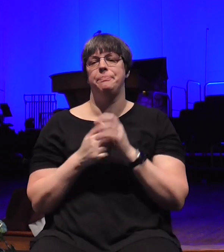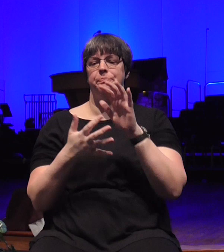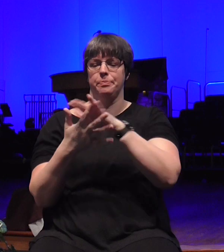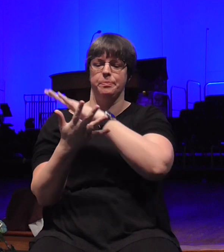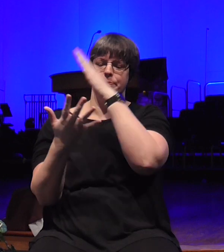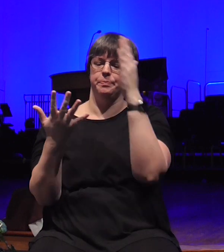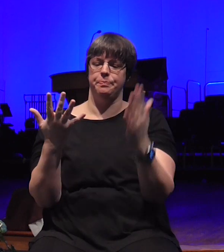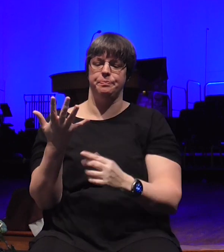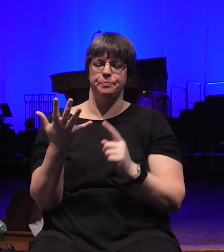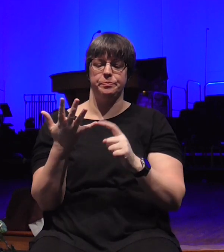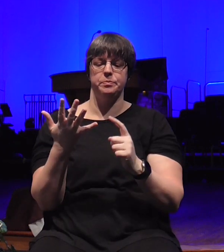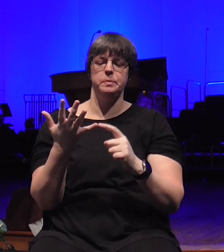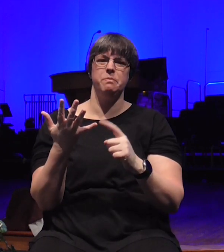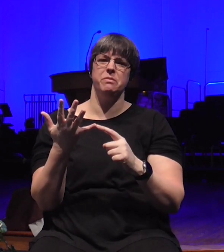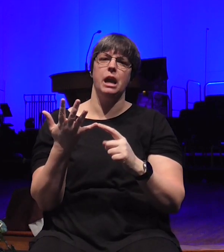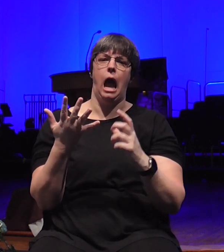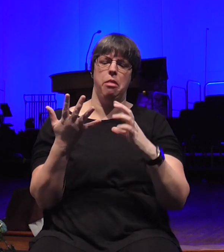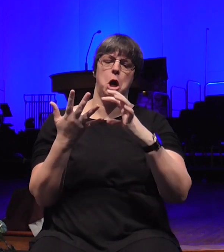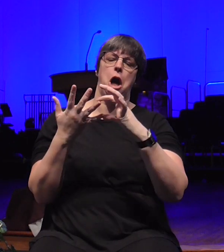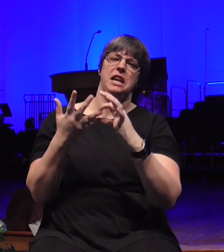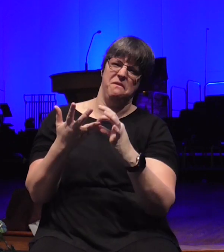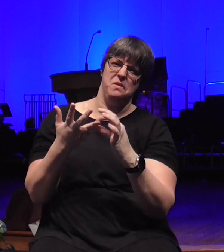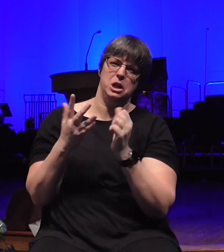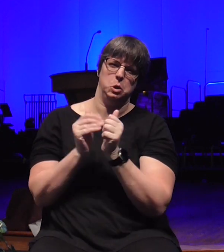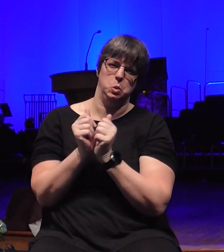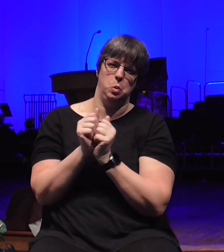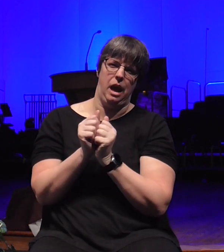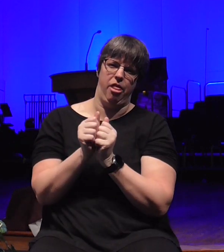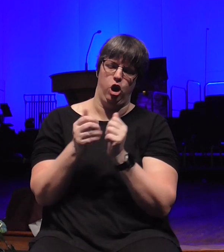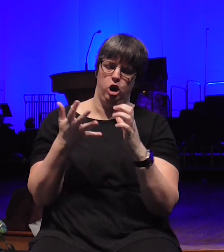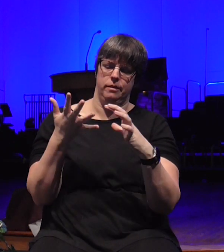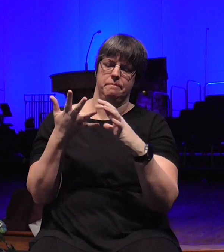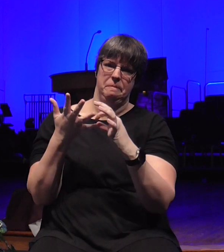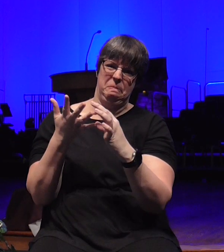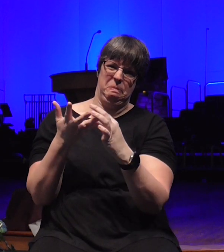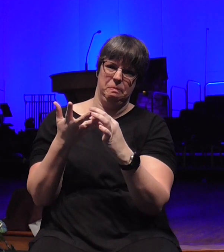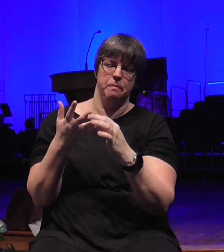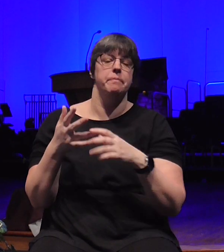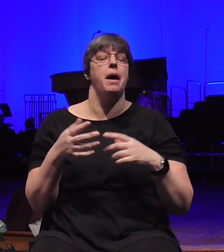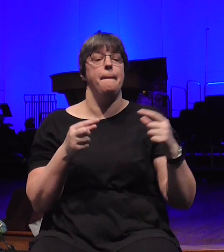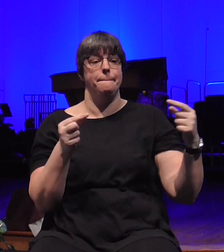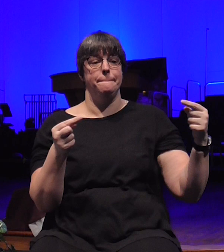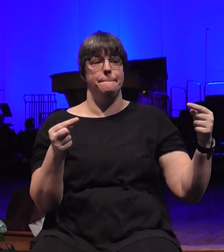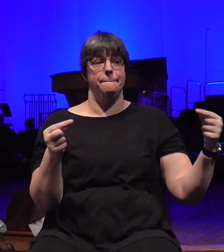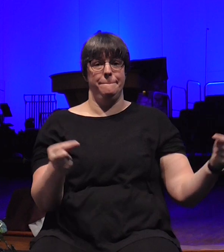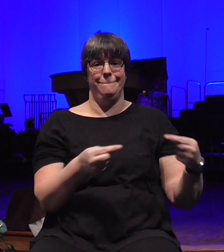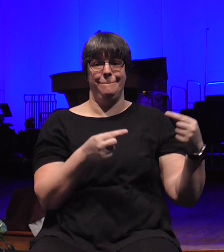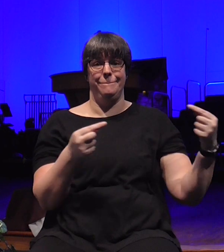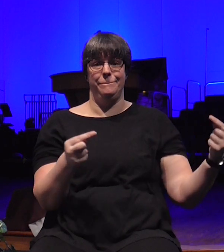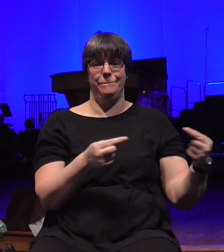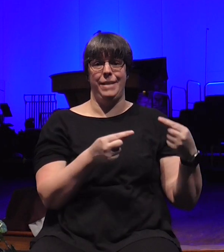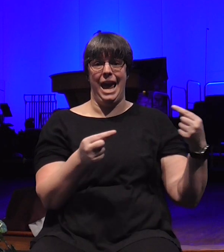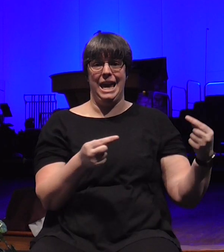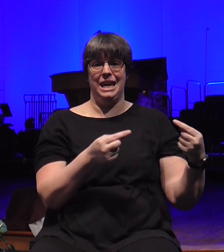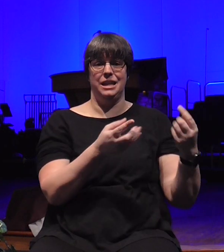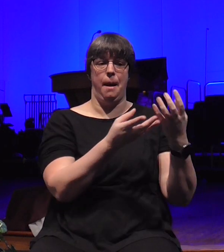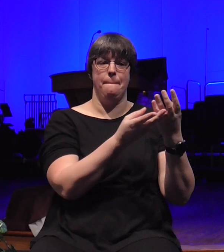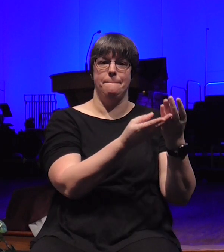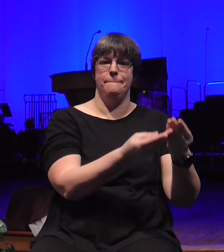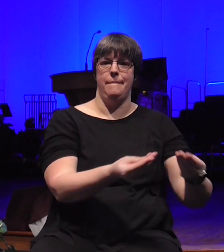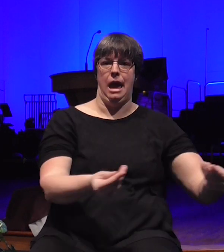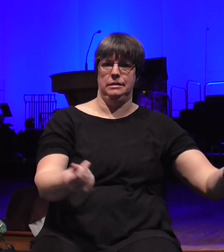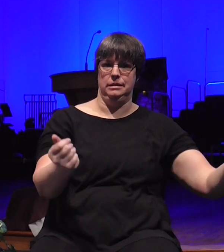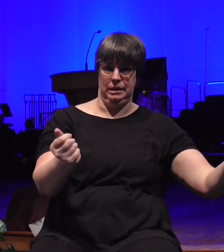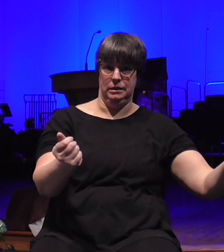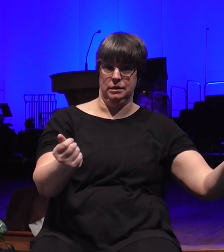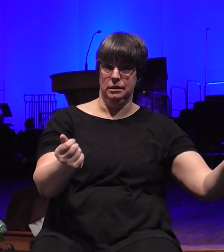is a companion to it. The fifth guidepost is pain passes. Now, I'll explain to little Nico